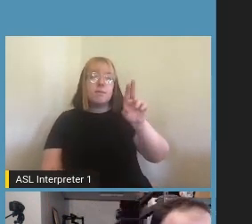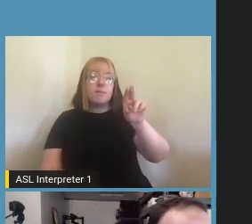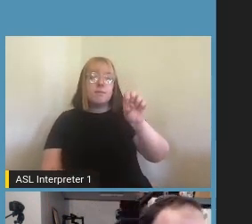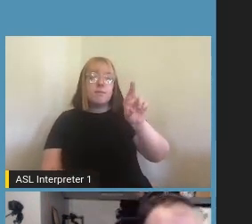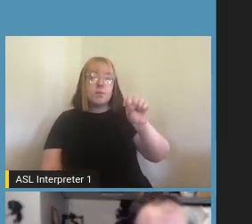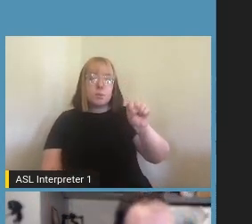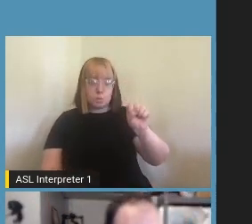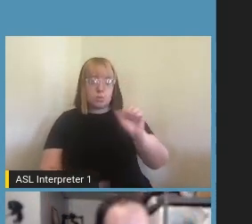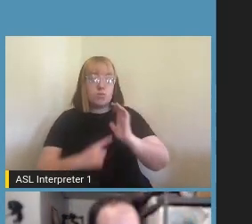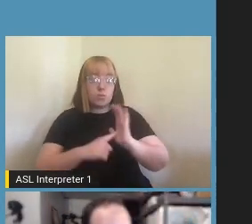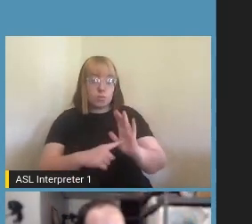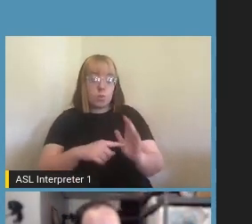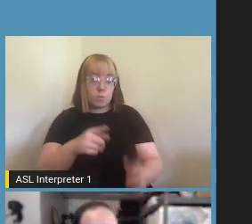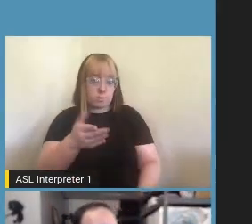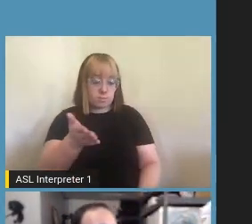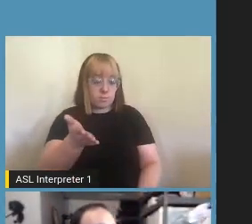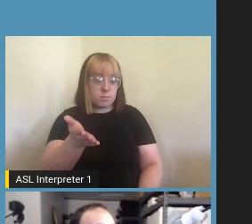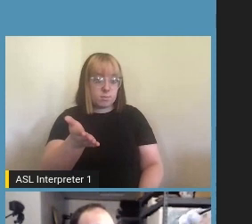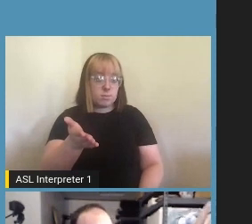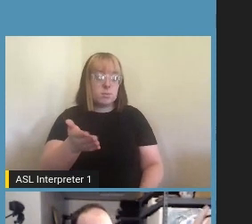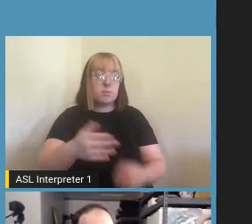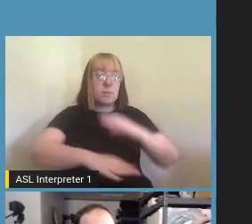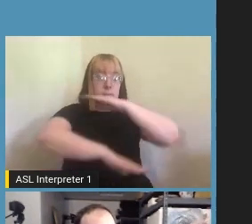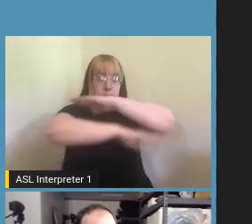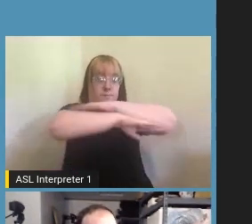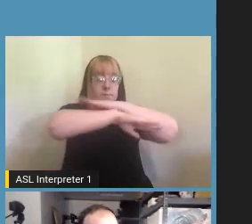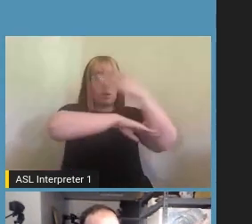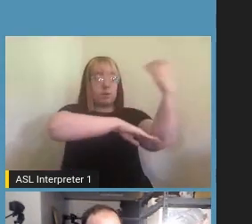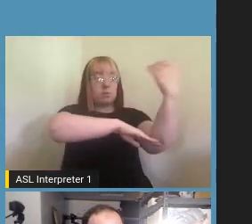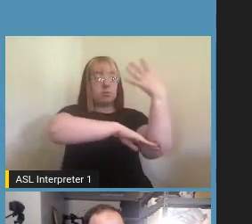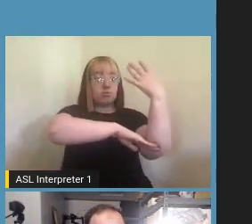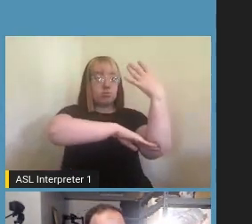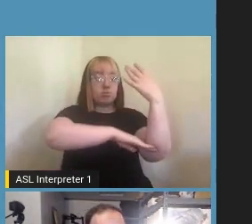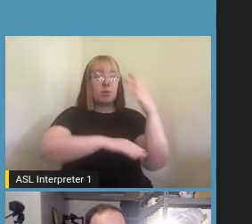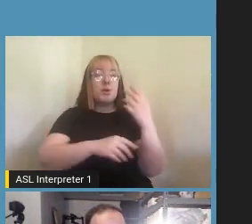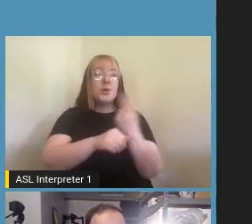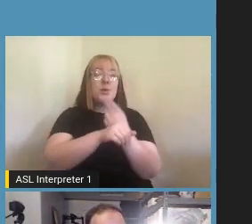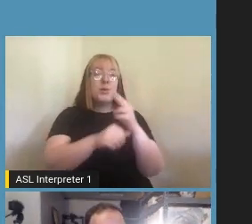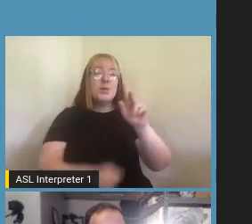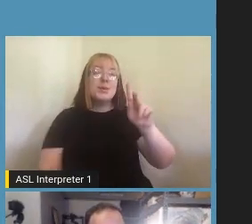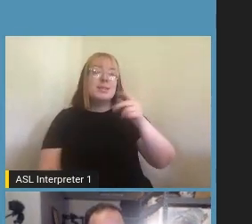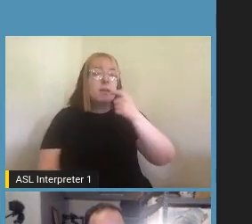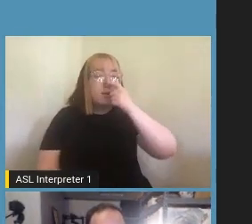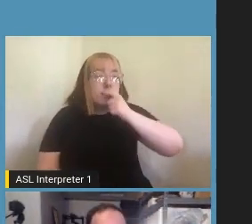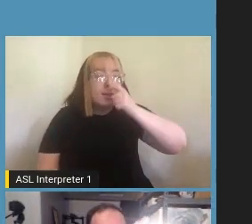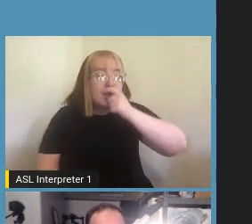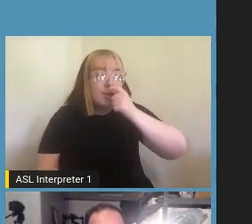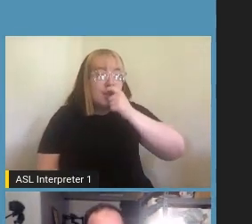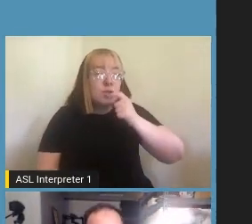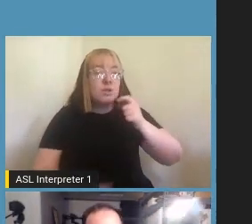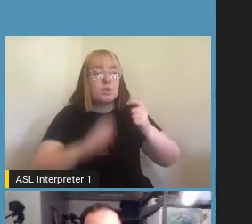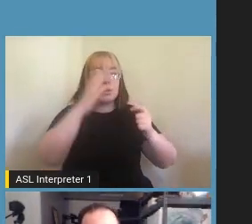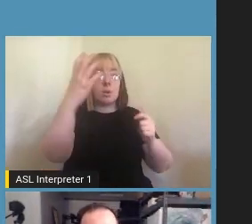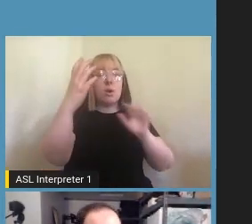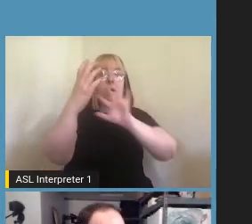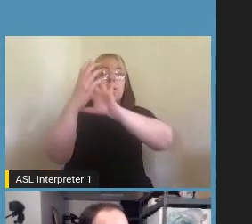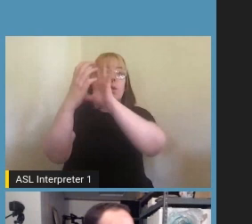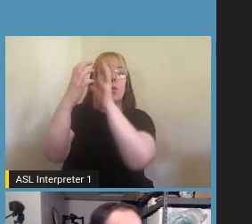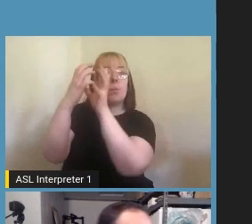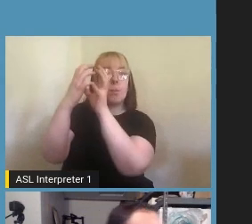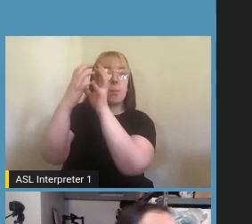now. The light I have at my desk, I just put a Kleenex over the front of it, so it's not quite as bright. It's a little